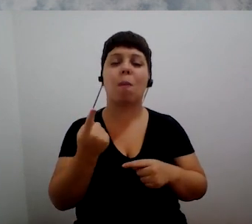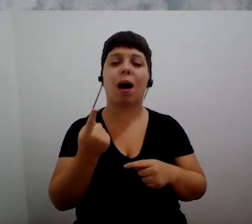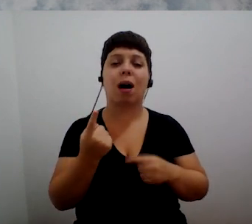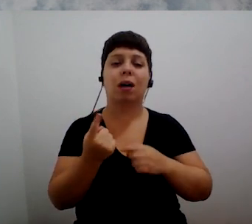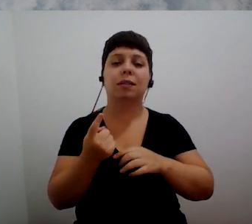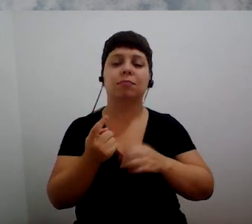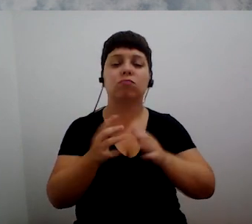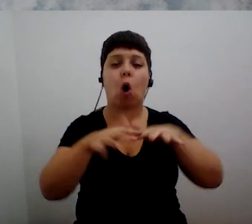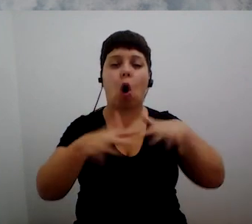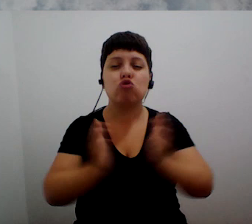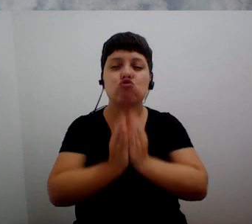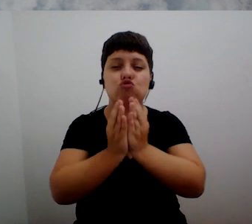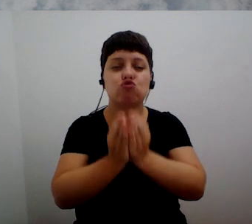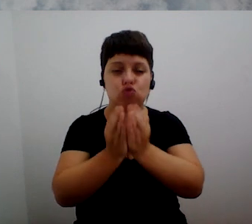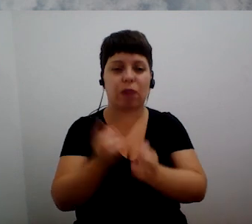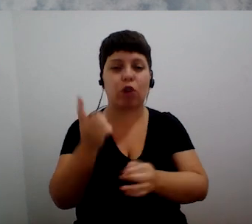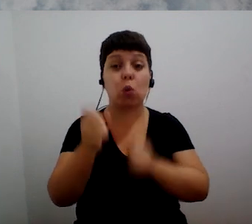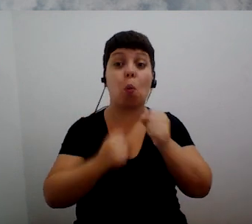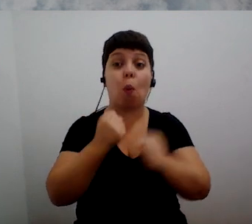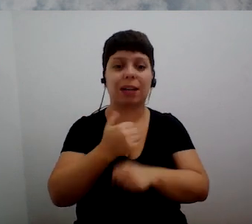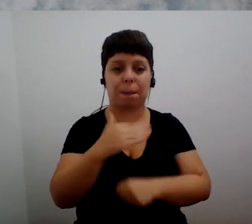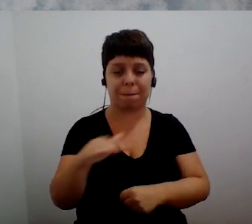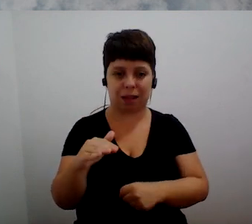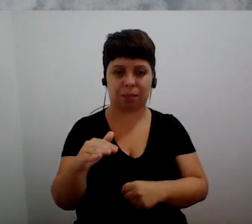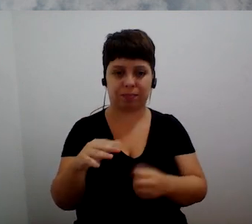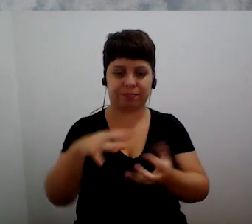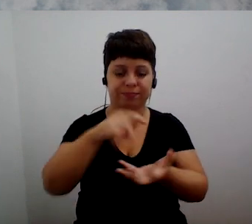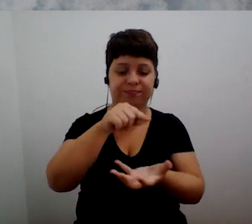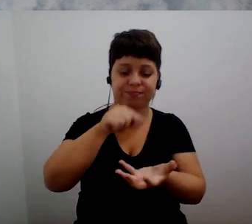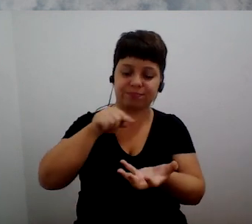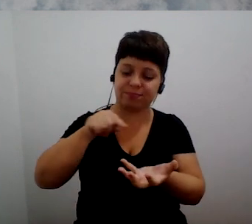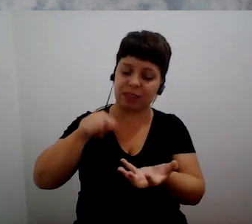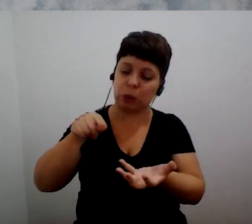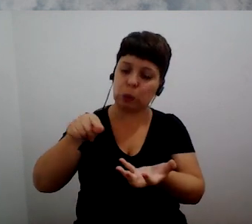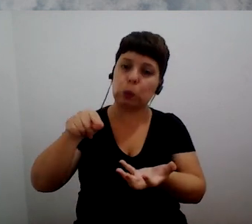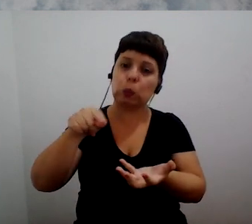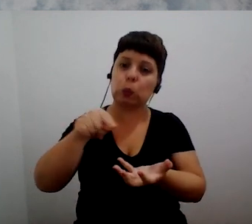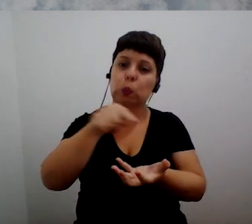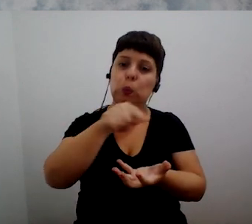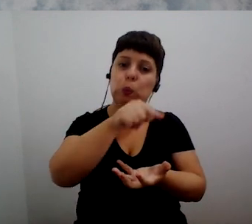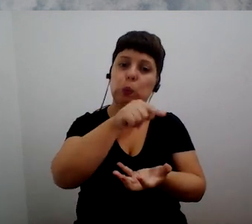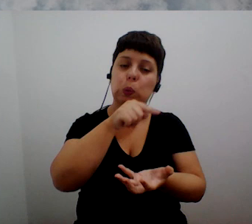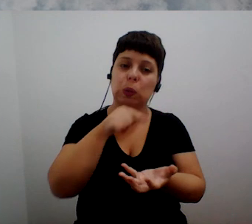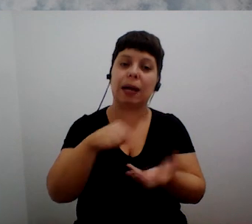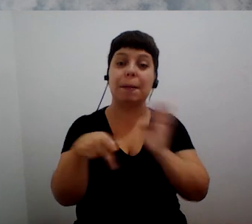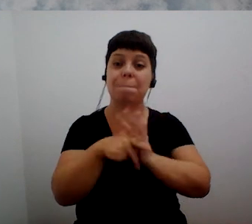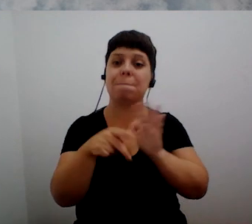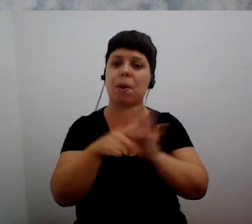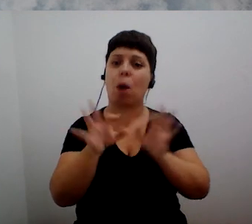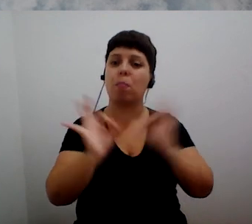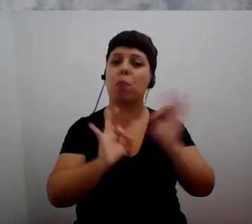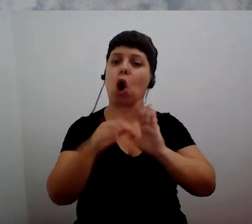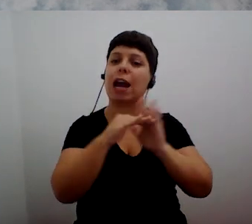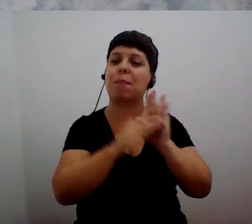expedition circumnavigating the world's ocean as part of the Decade of Ocean Science. And they are doing it